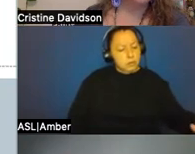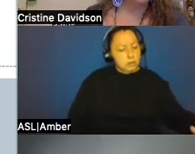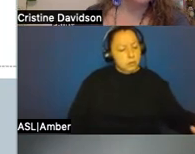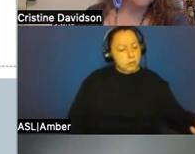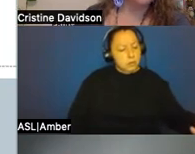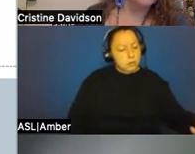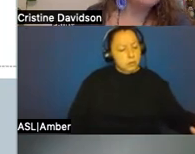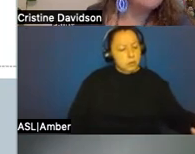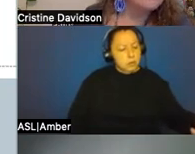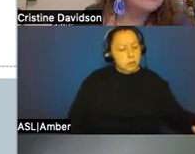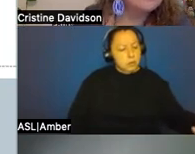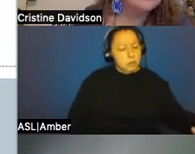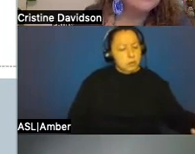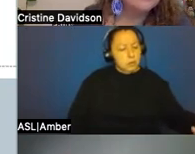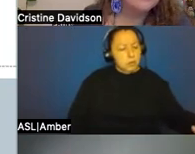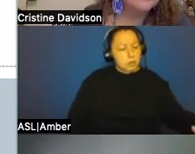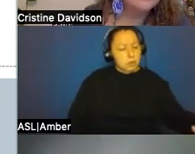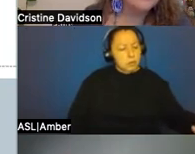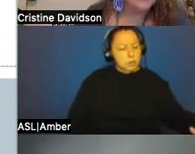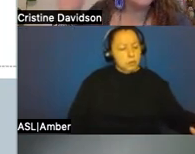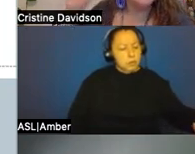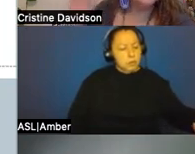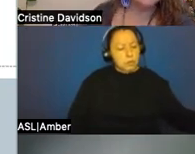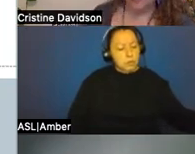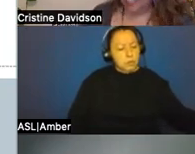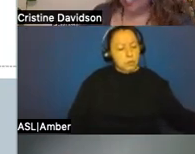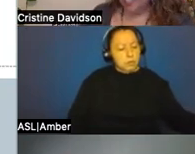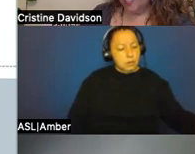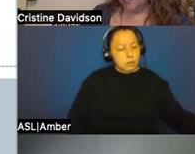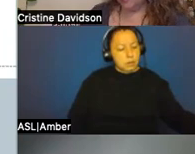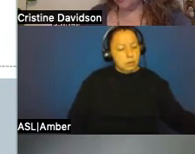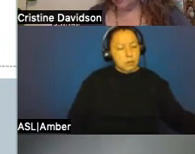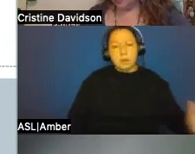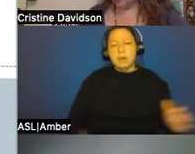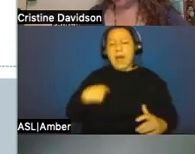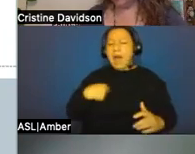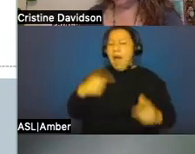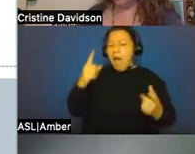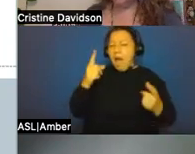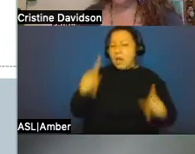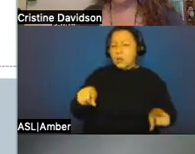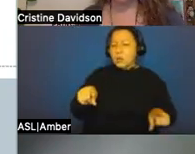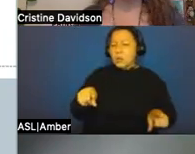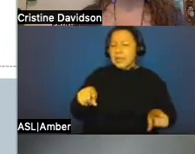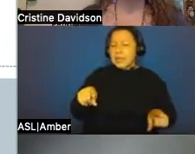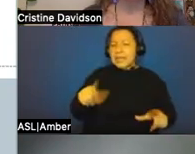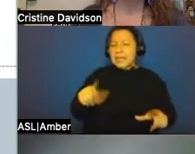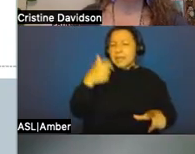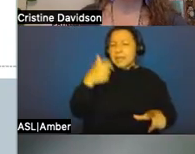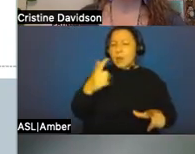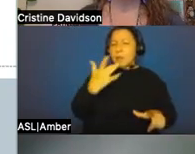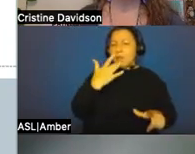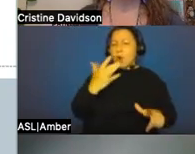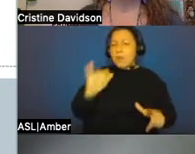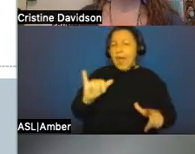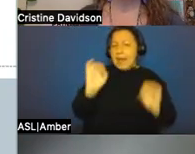Or I some, agree. I'm sorry. Hi, Leslie again. I agree because I would rather have that education come from myself as a parent,